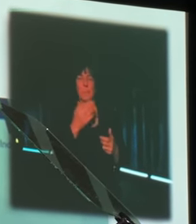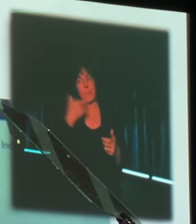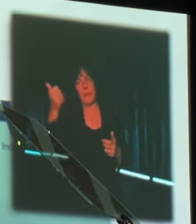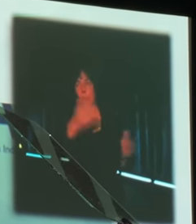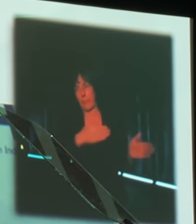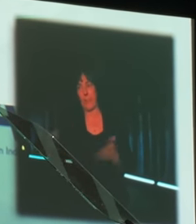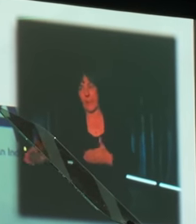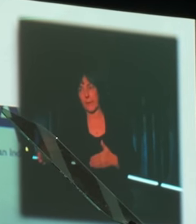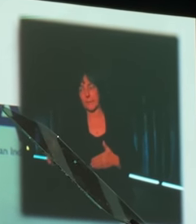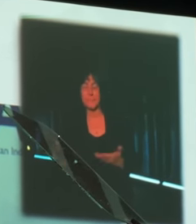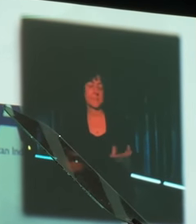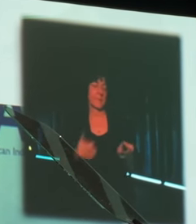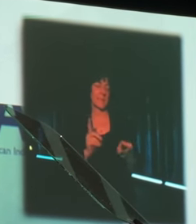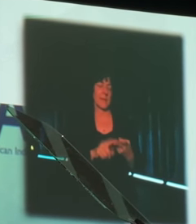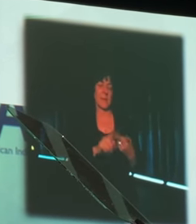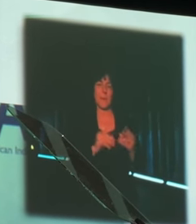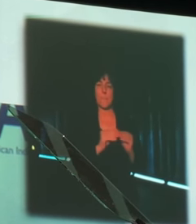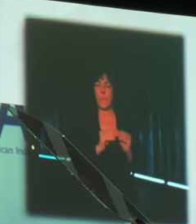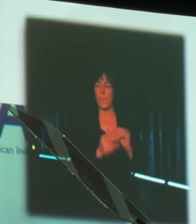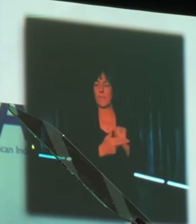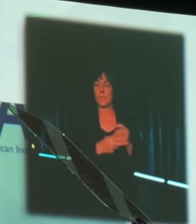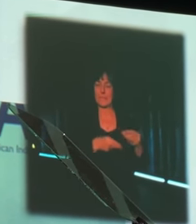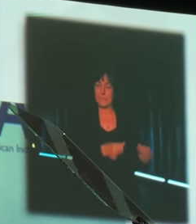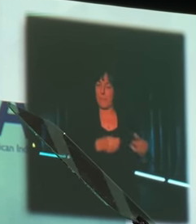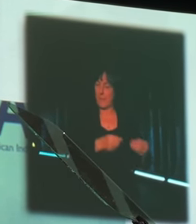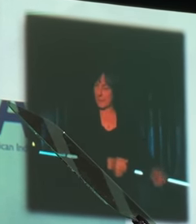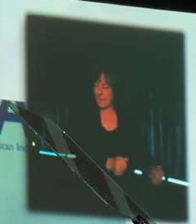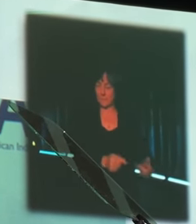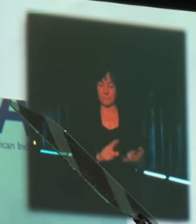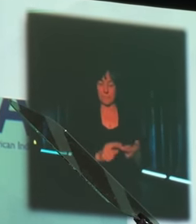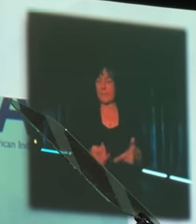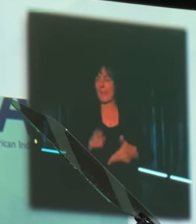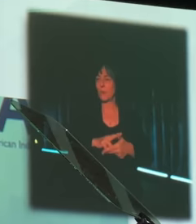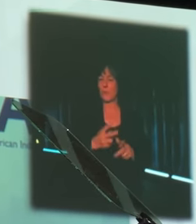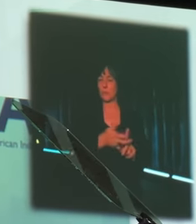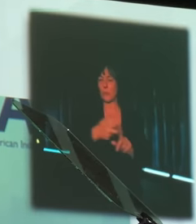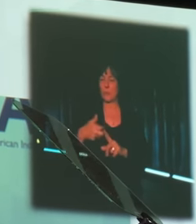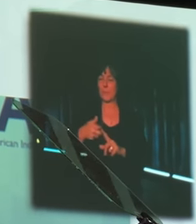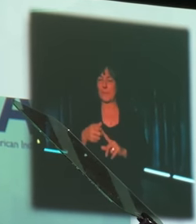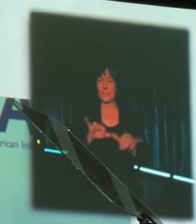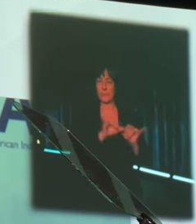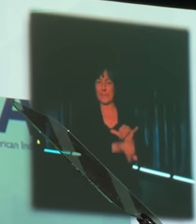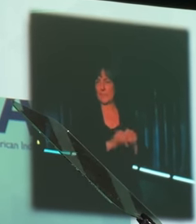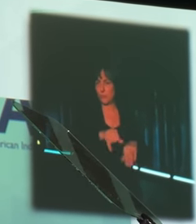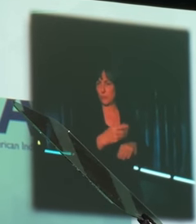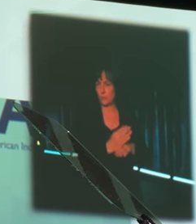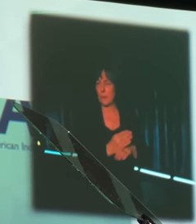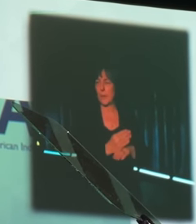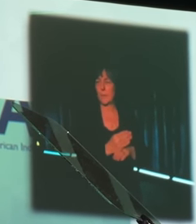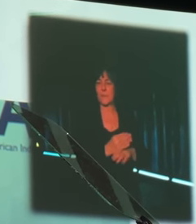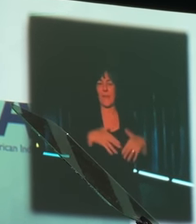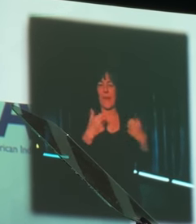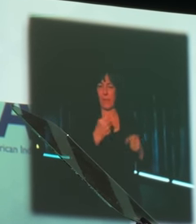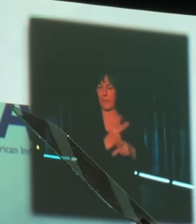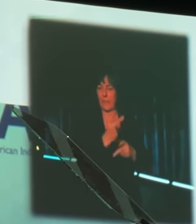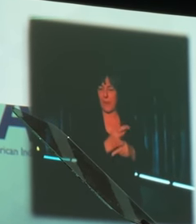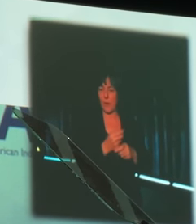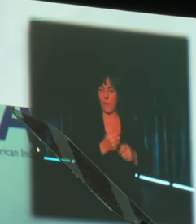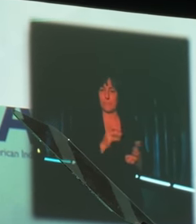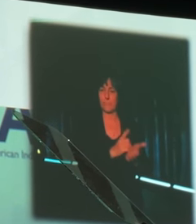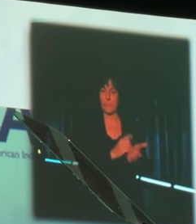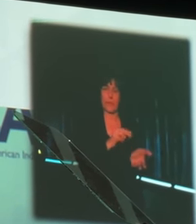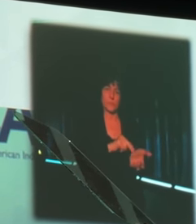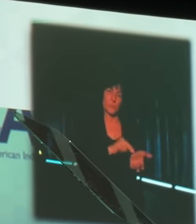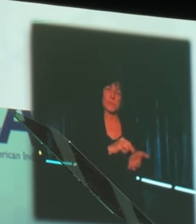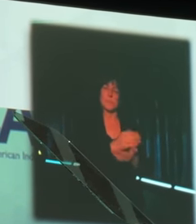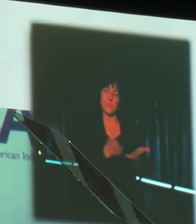the more efficient spending, the increased recruitment and retention of healthcare providers,